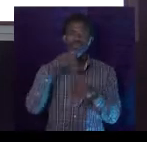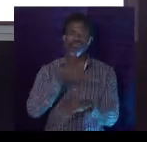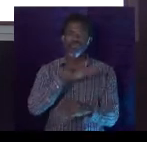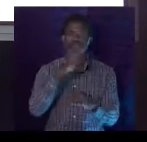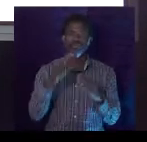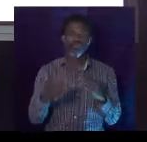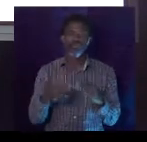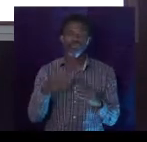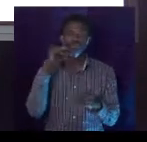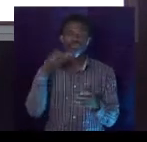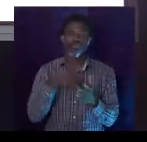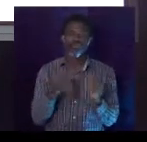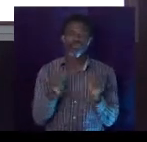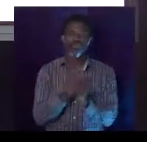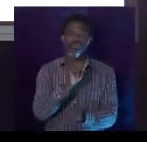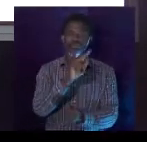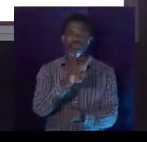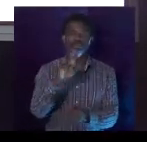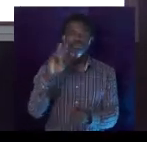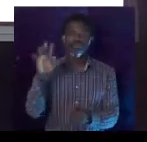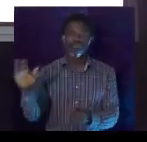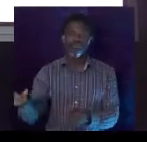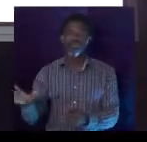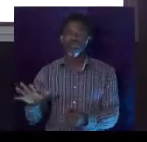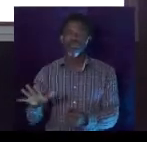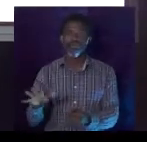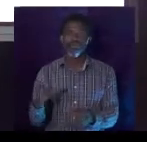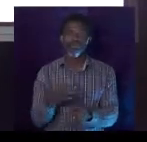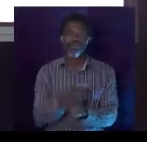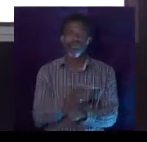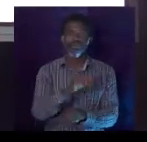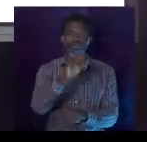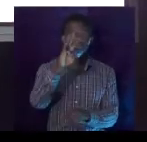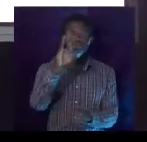and you know what to do. Complete it with 25, and you get